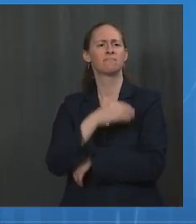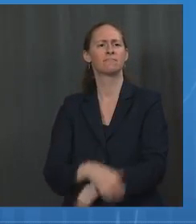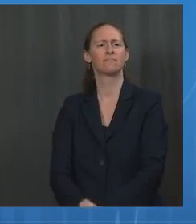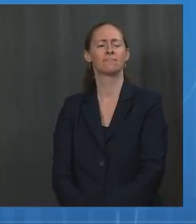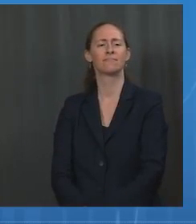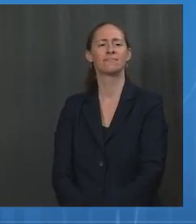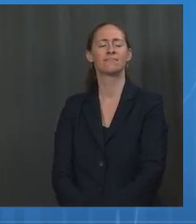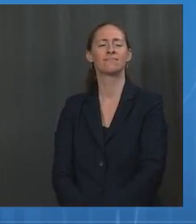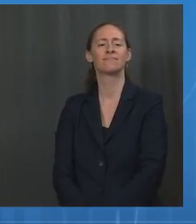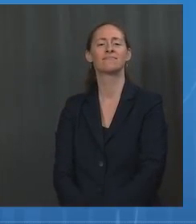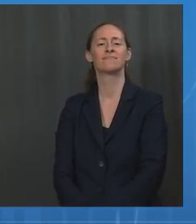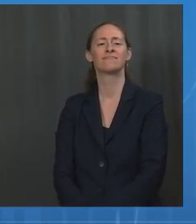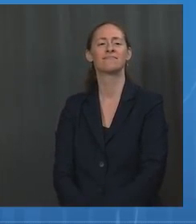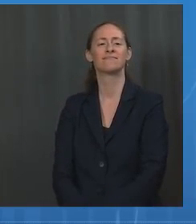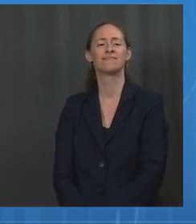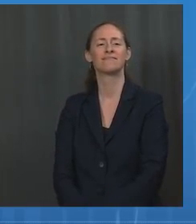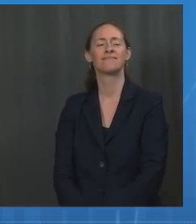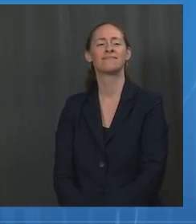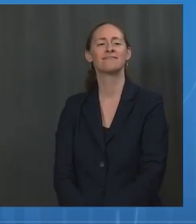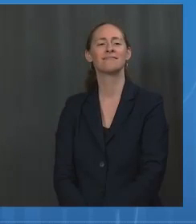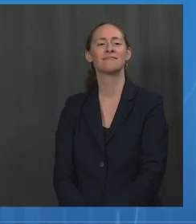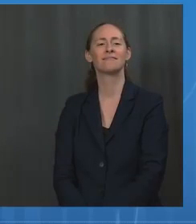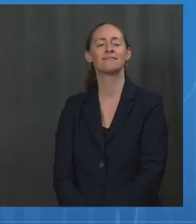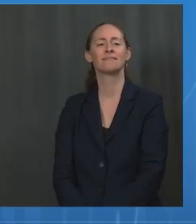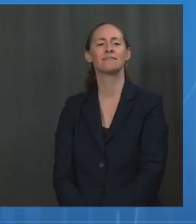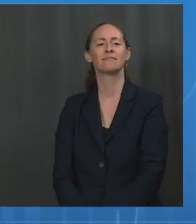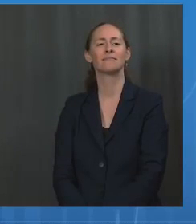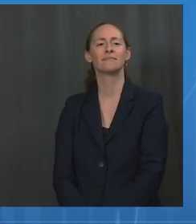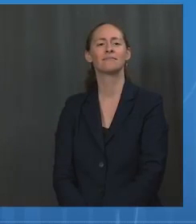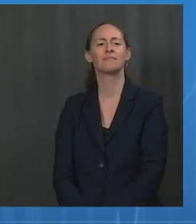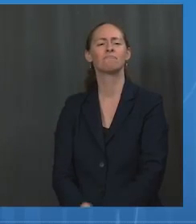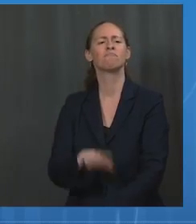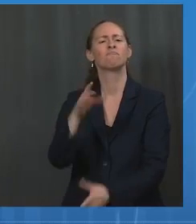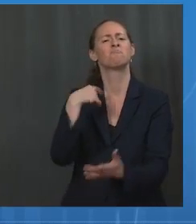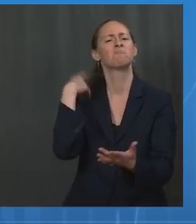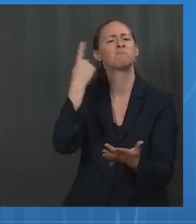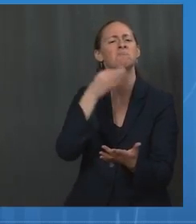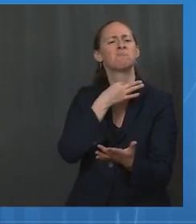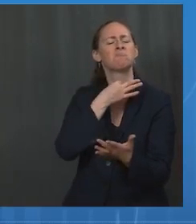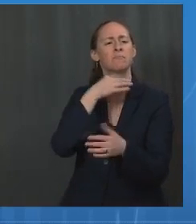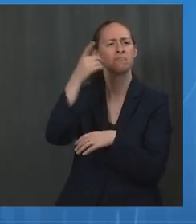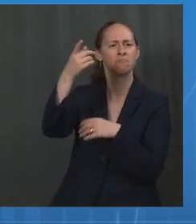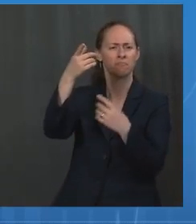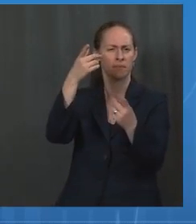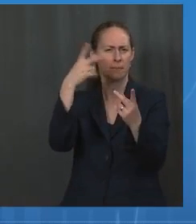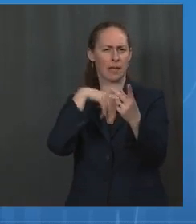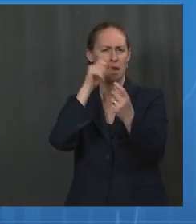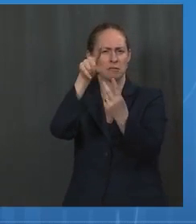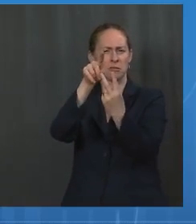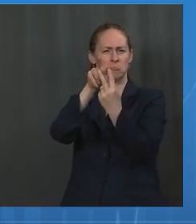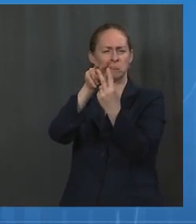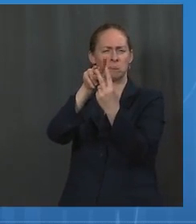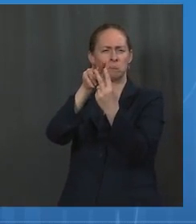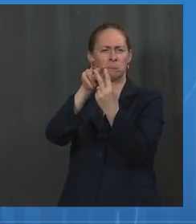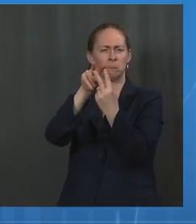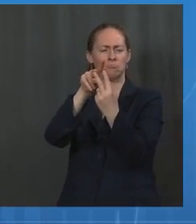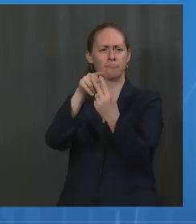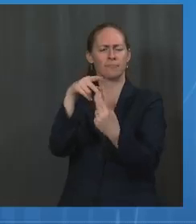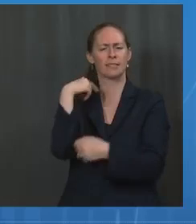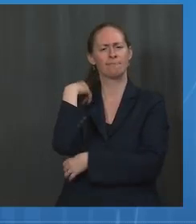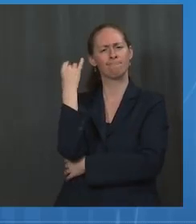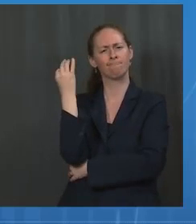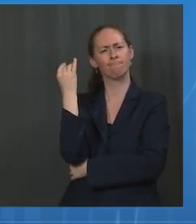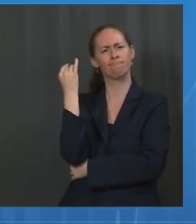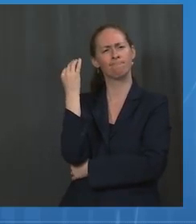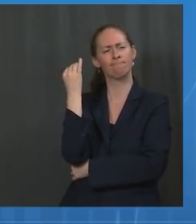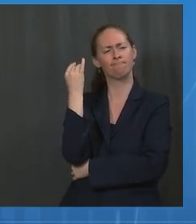Thanks very much, Dan Vergano, BuzzFeed. For Dr. Walensky or Dr. Fauci, we're wondering if you have a view